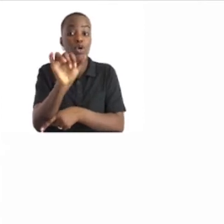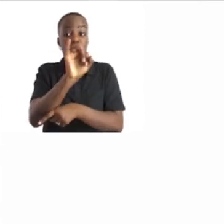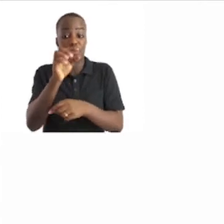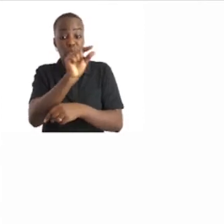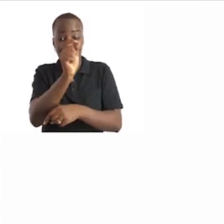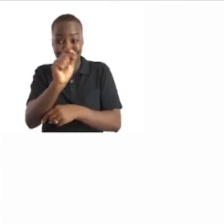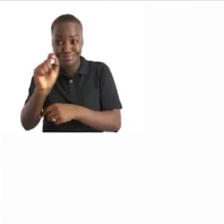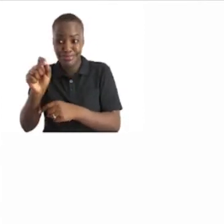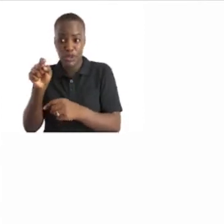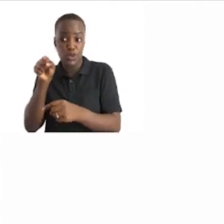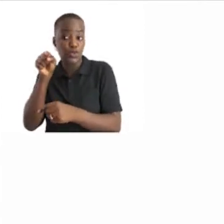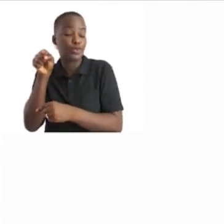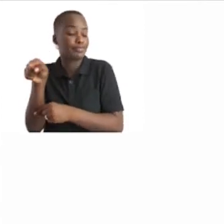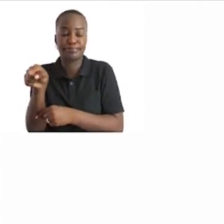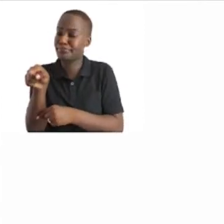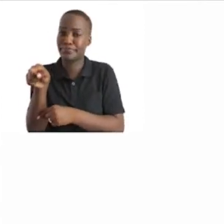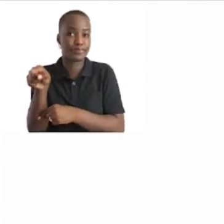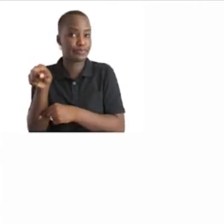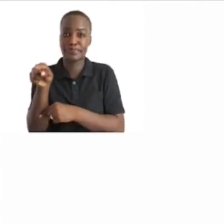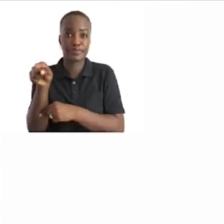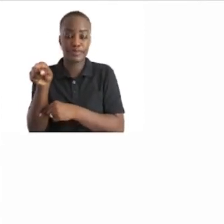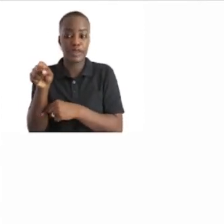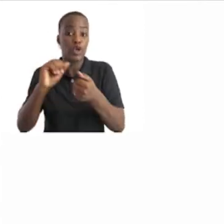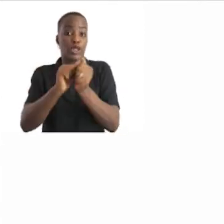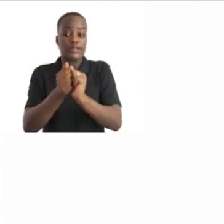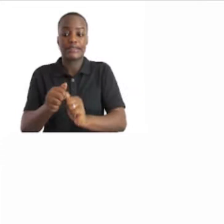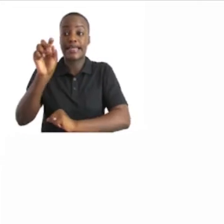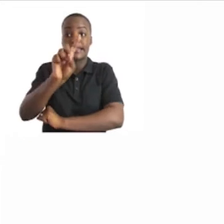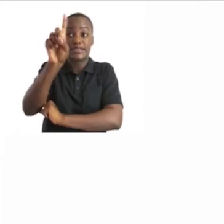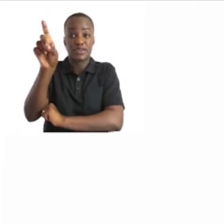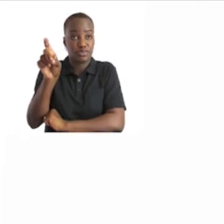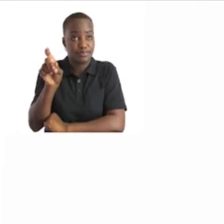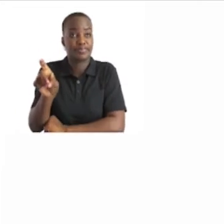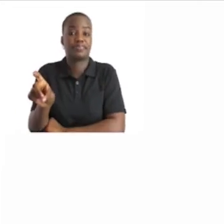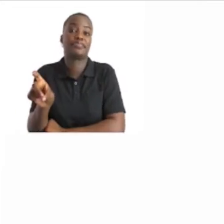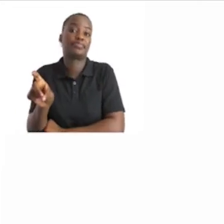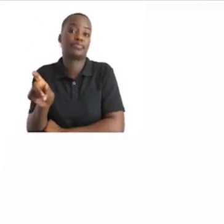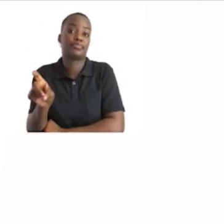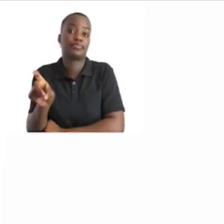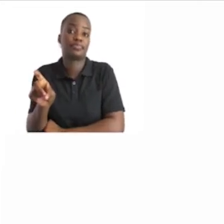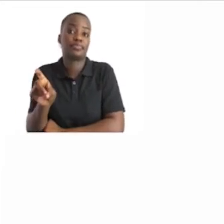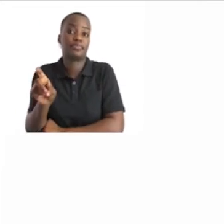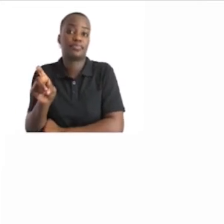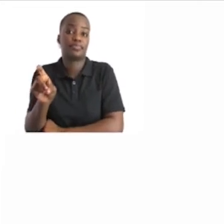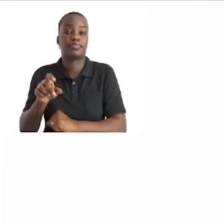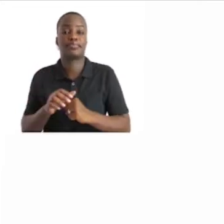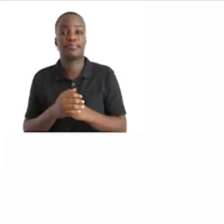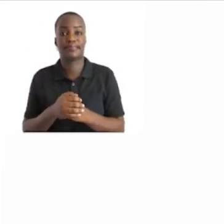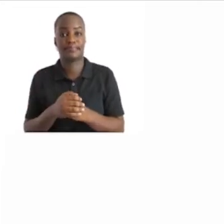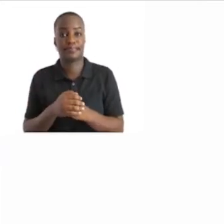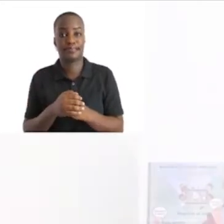ending with a full stop, you are going to end your sentence with the word how with